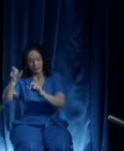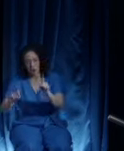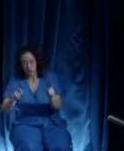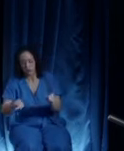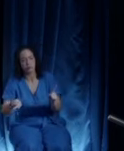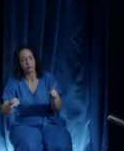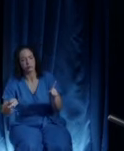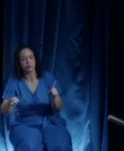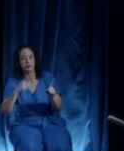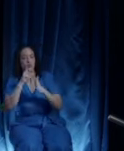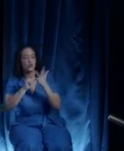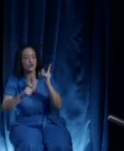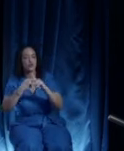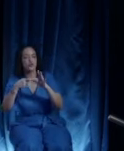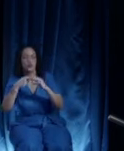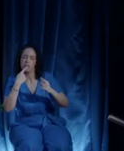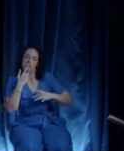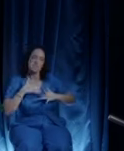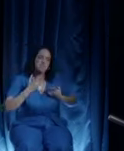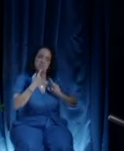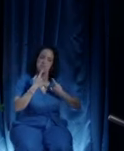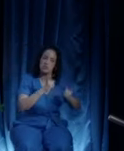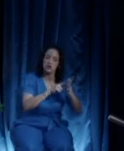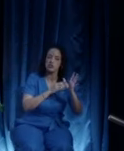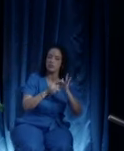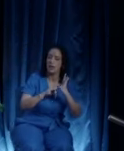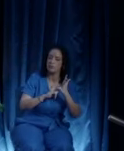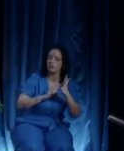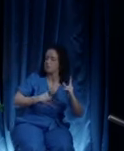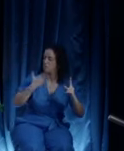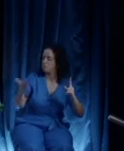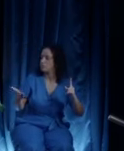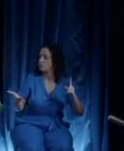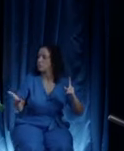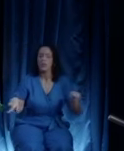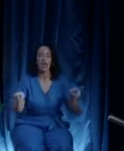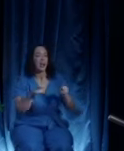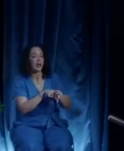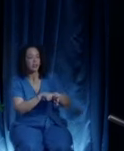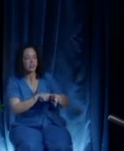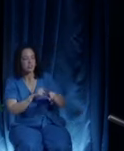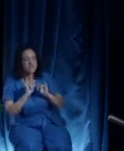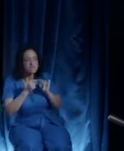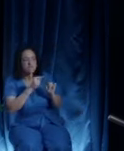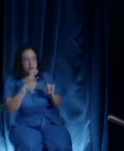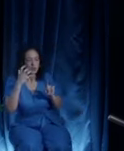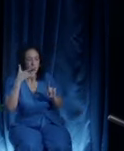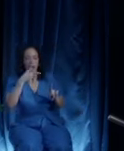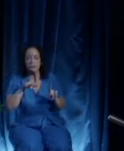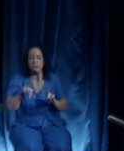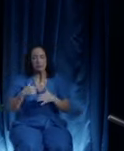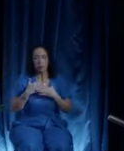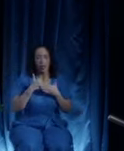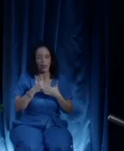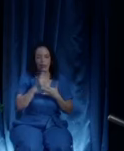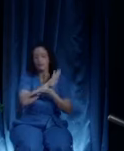it. Yeah. And he also is close to the Queen, which doesn't help. I think Henry VIII thought, you know, if